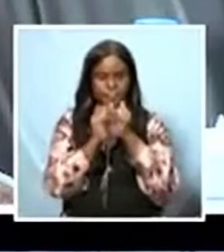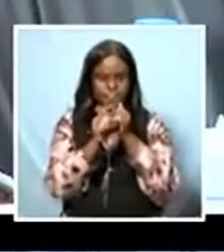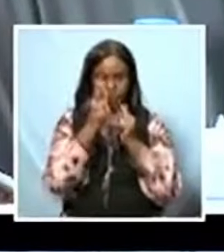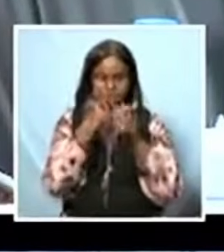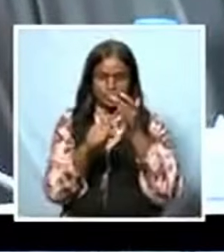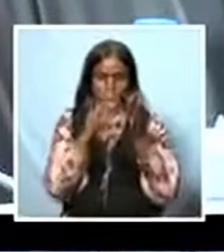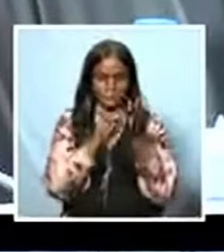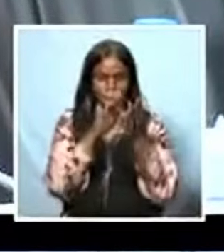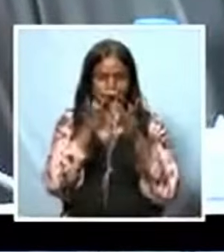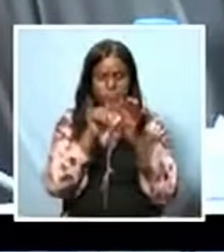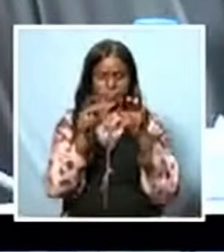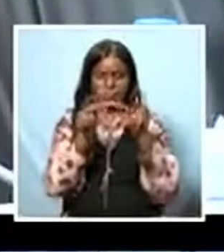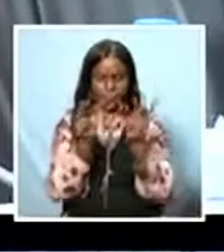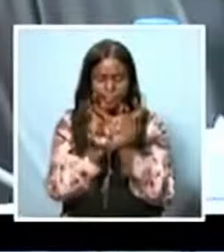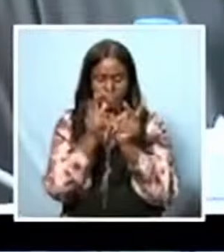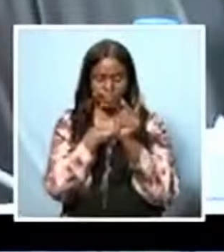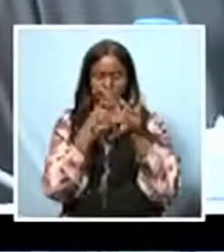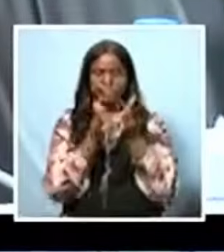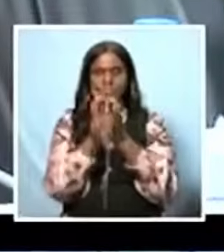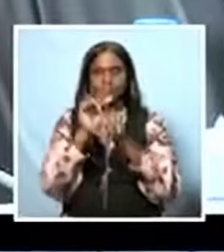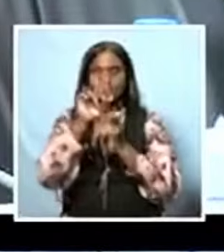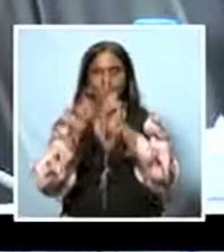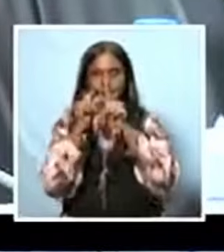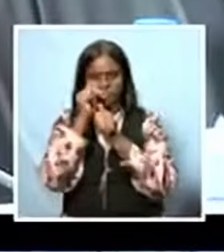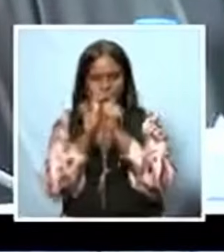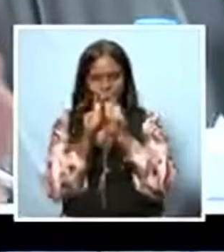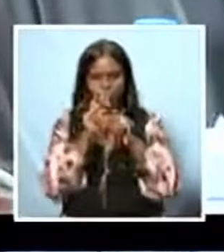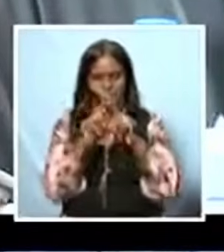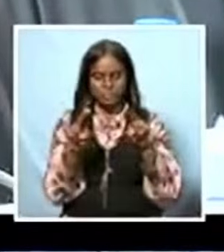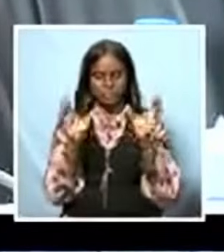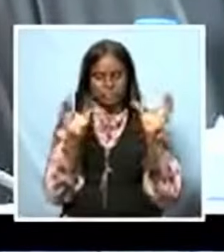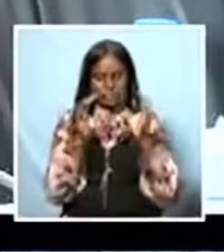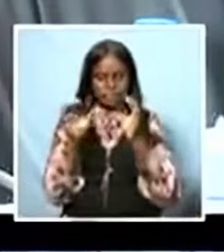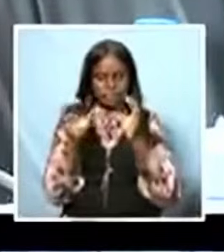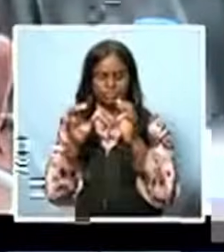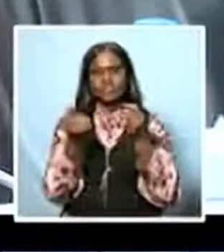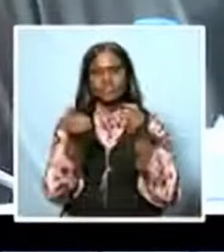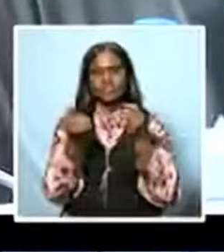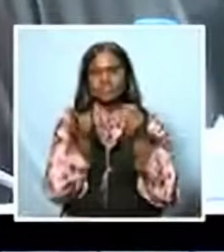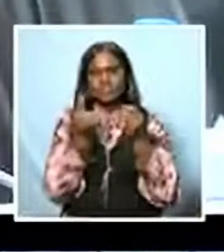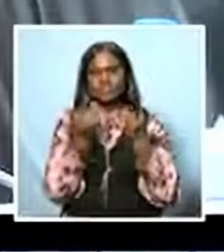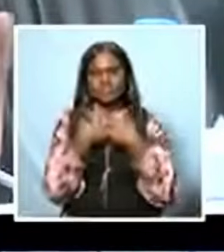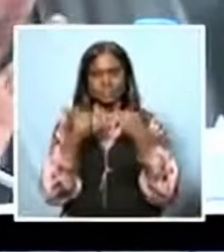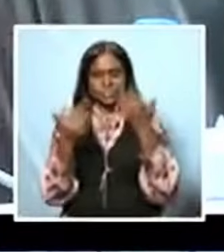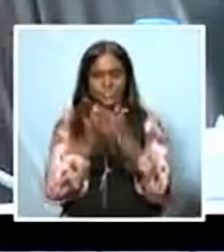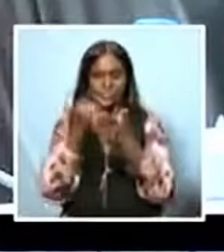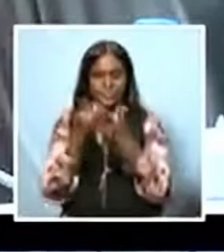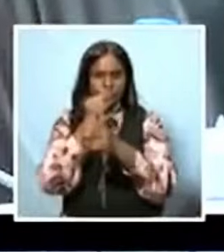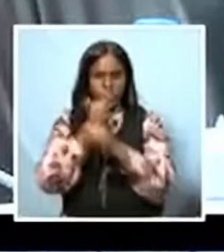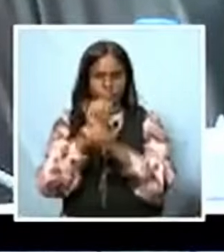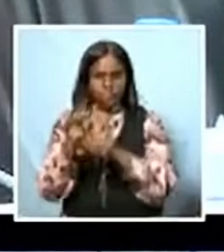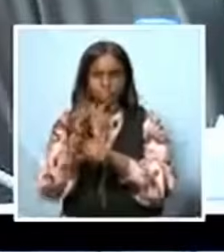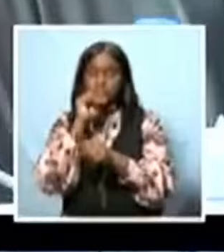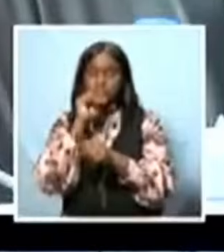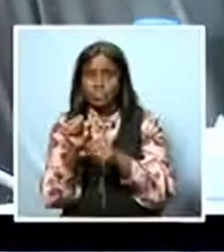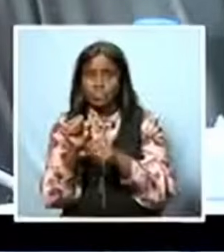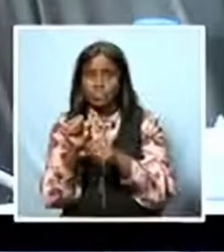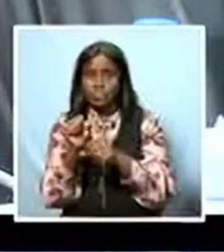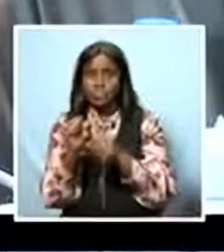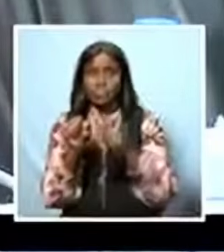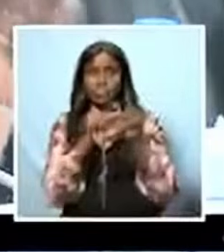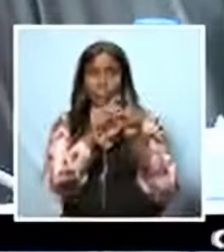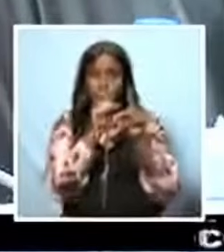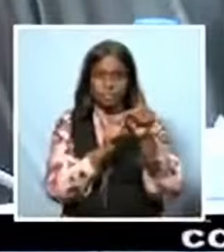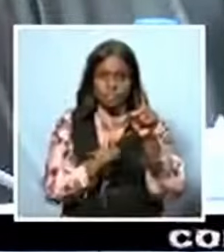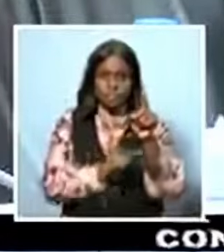be in place. And I'm asking this question, Chair, because councils normally have new workers coming in. You, the old generation,